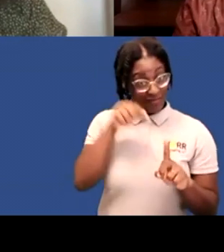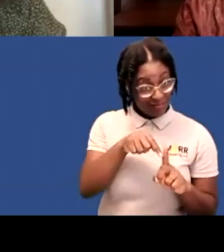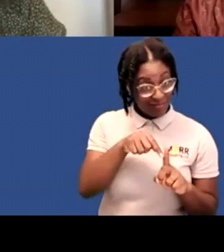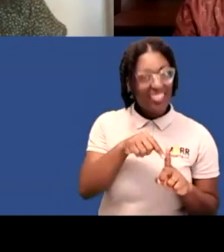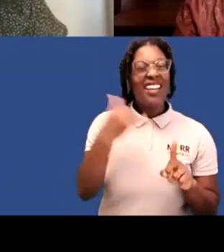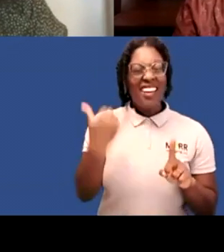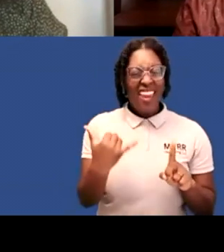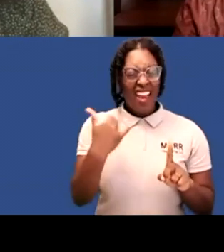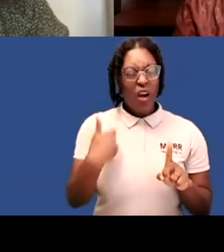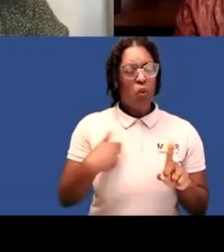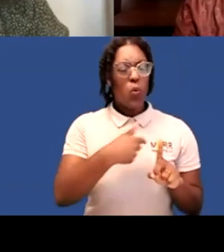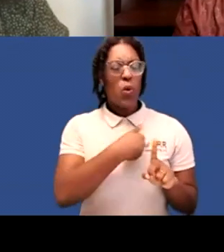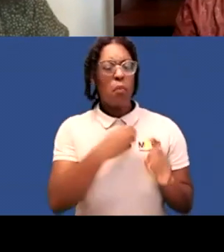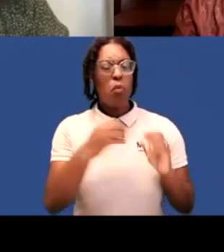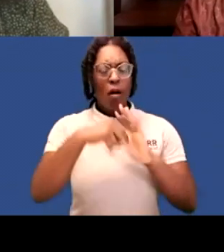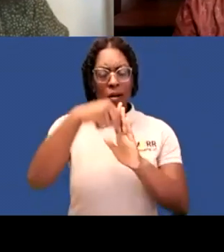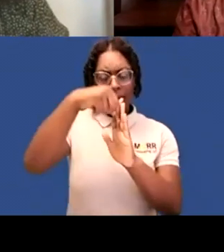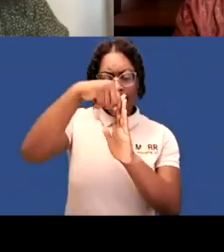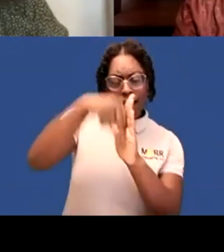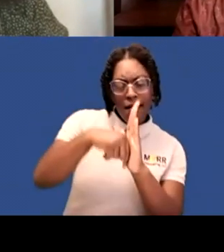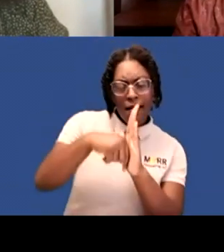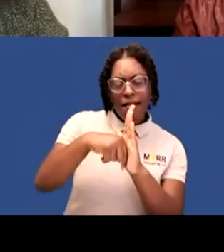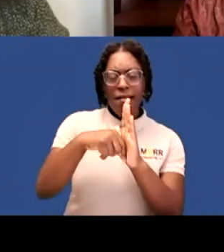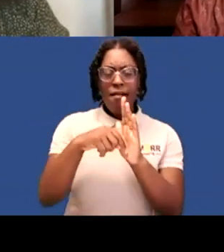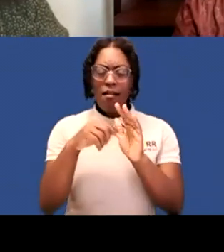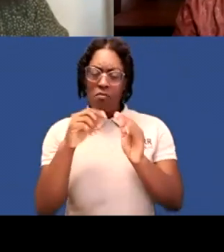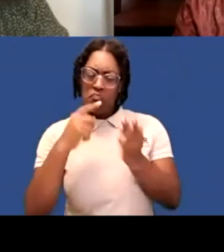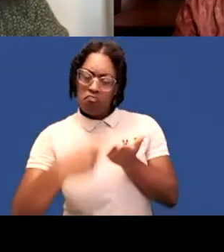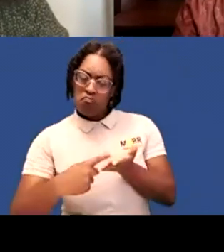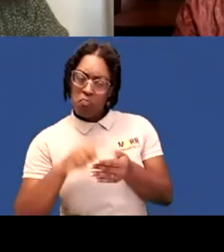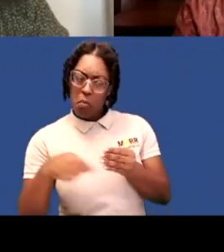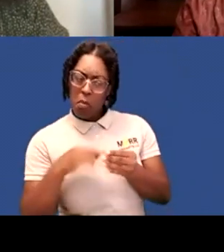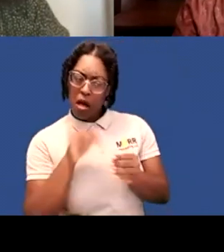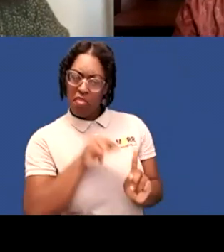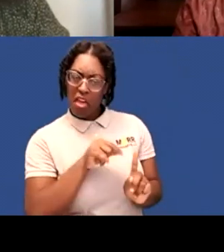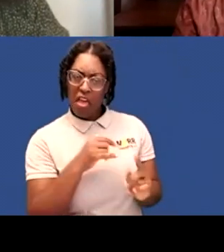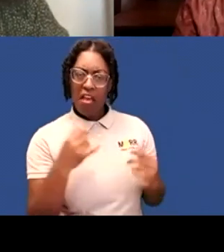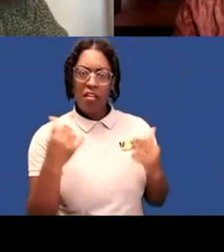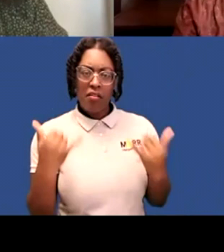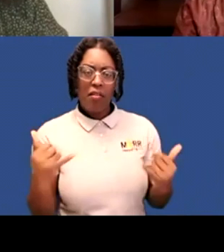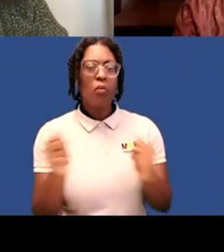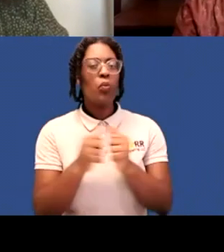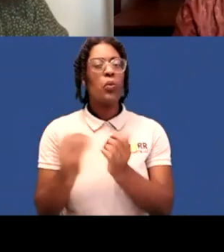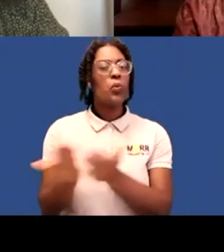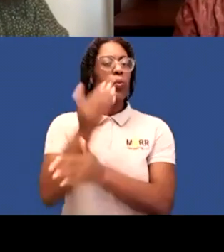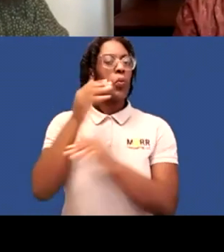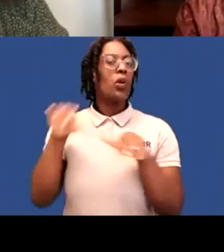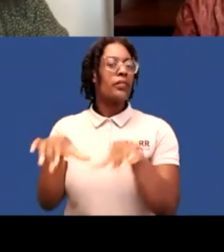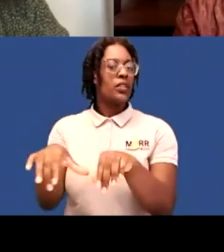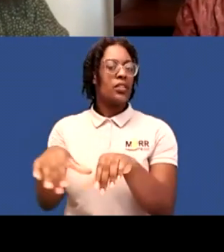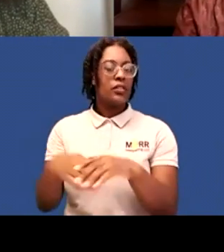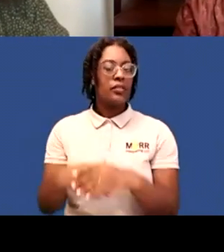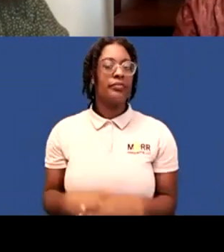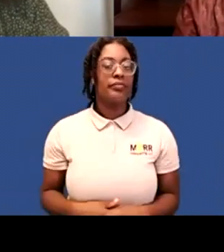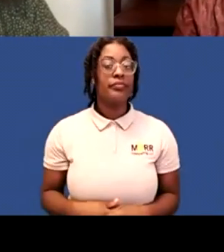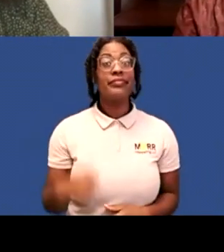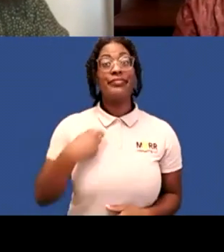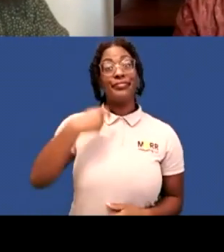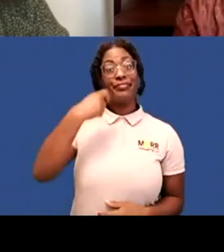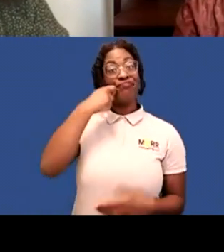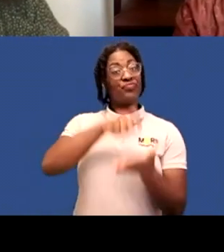one of the stories that I tell in the article that's coming out is just that. It was a very